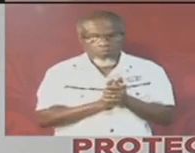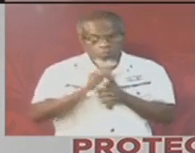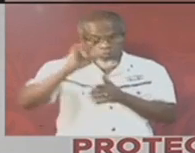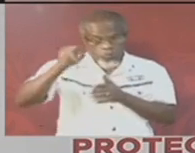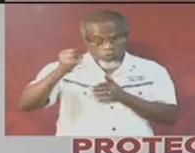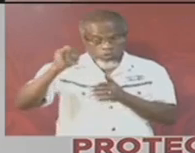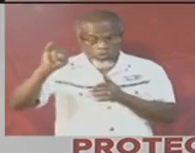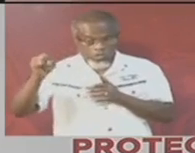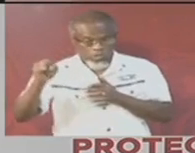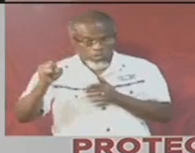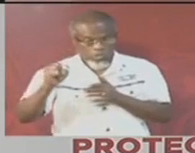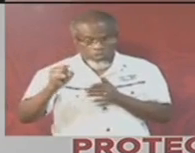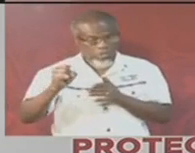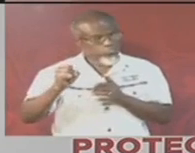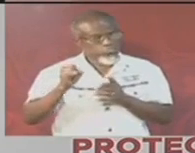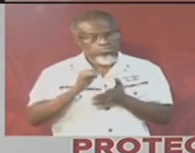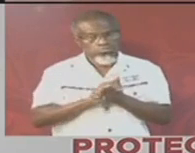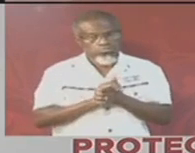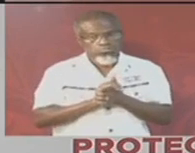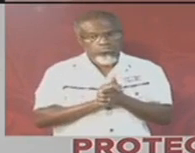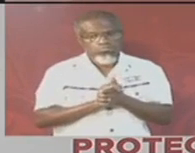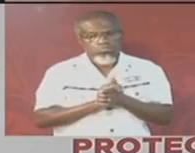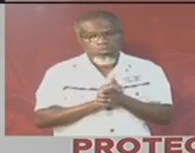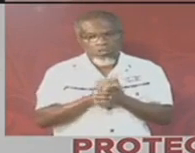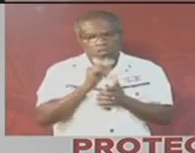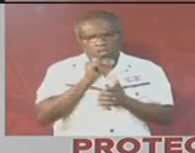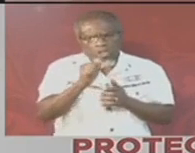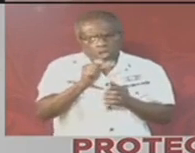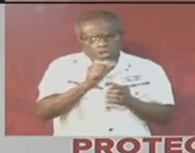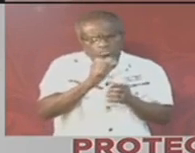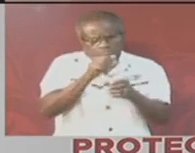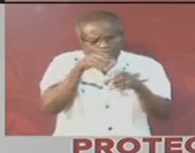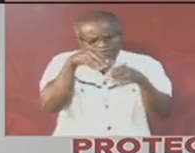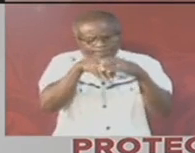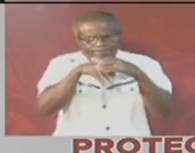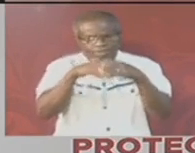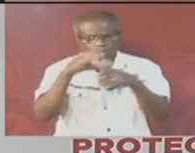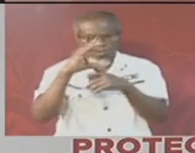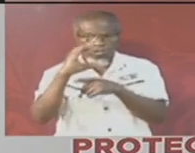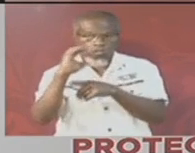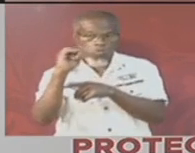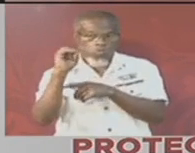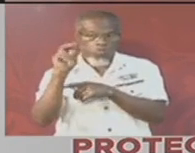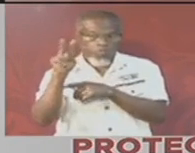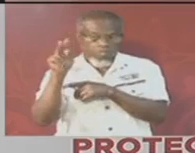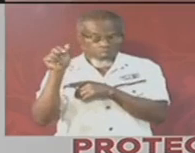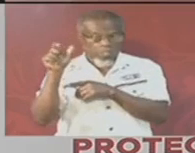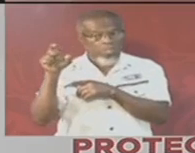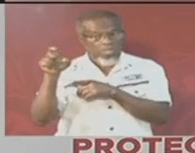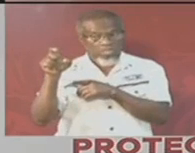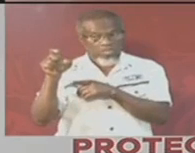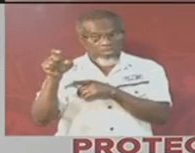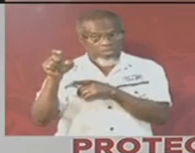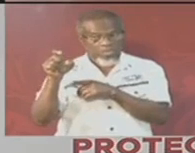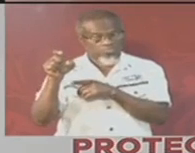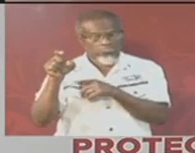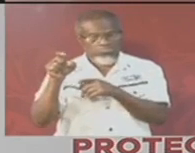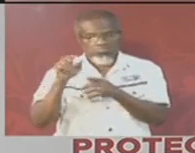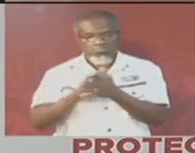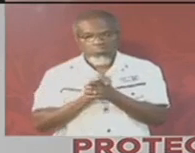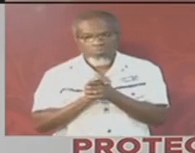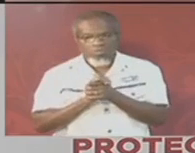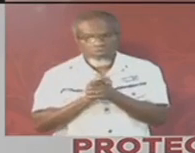bilateral agreements, which are part of COVAX. So we are part of COVAX, so Johnson & Johnson's position at this